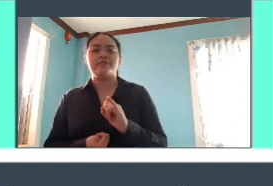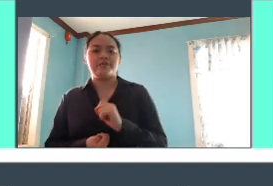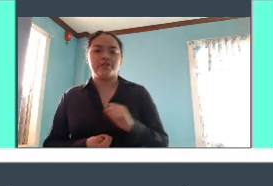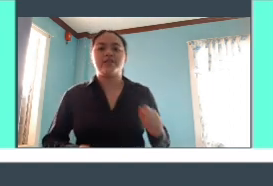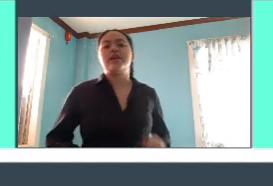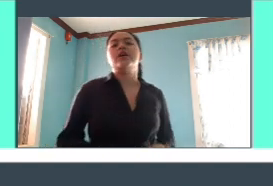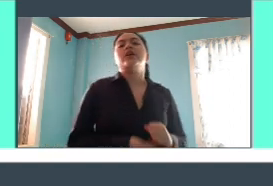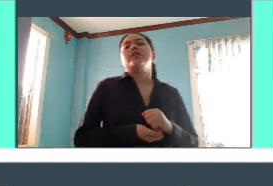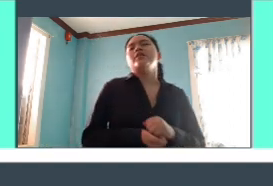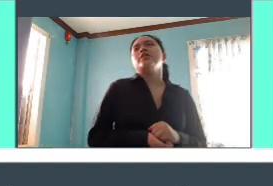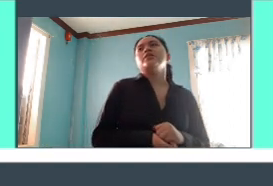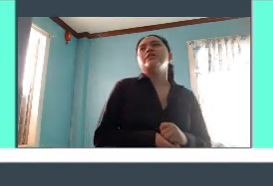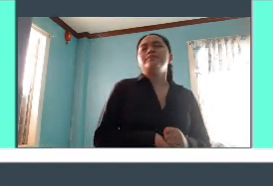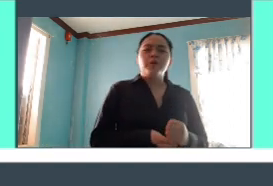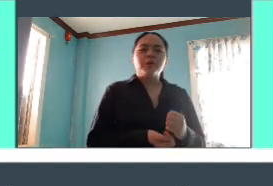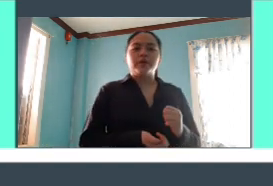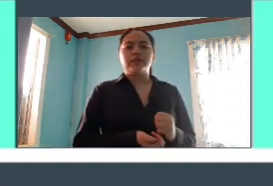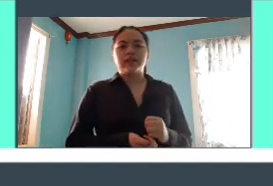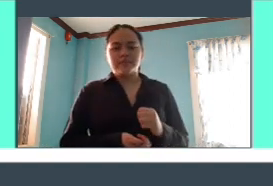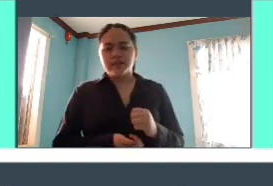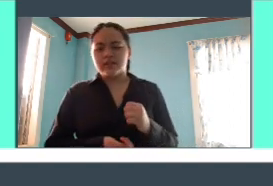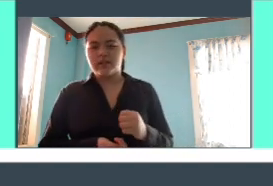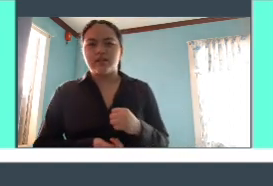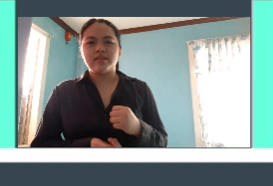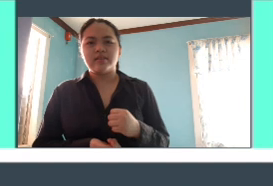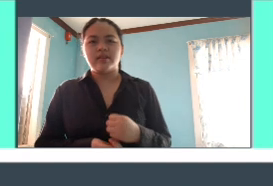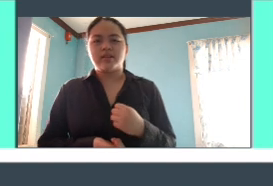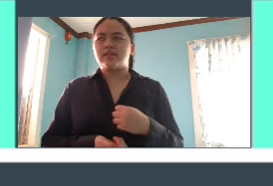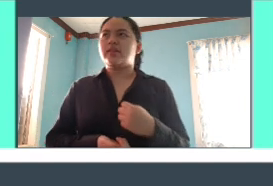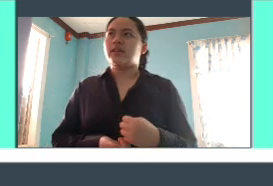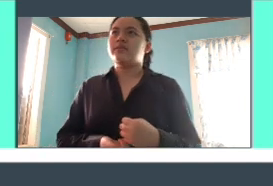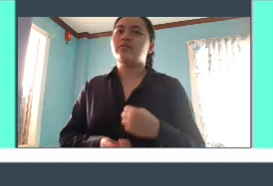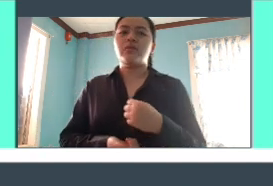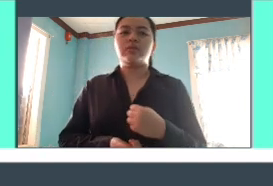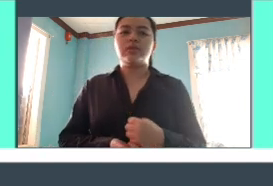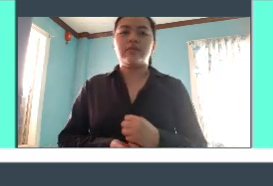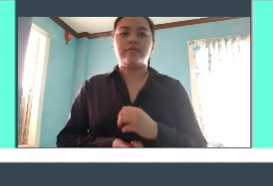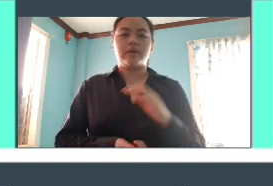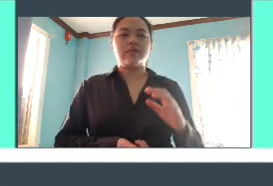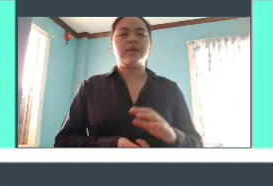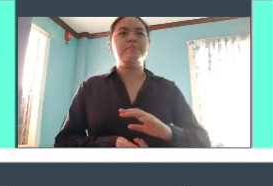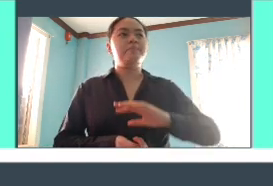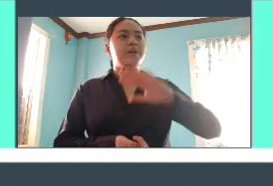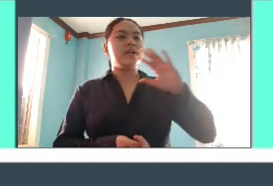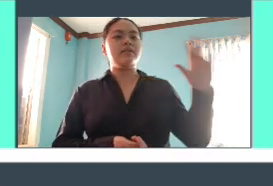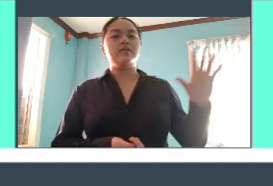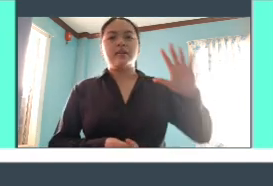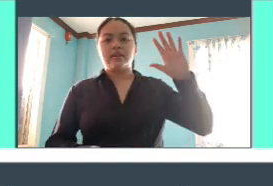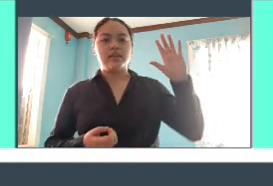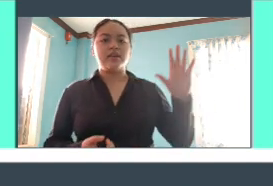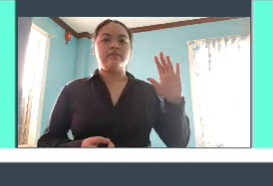first. The spore can be seen under its leaves called the fronds, the